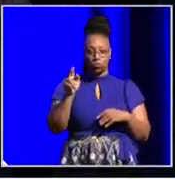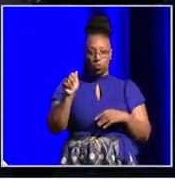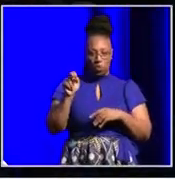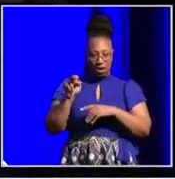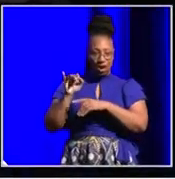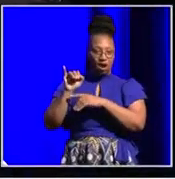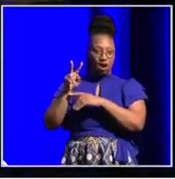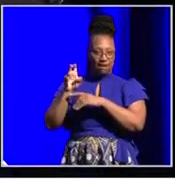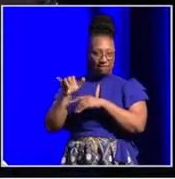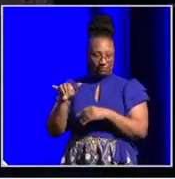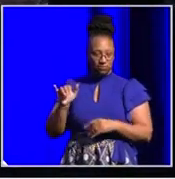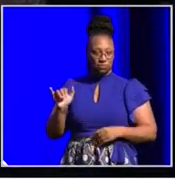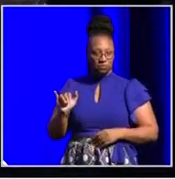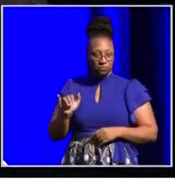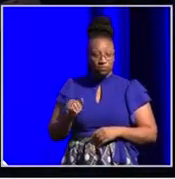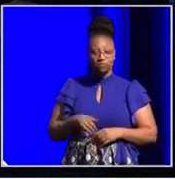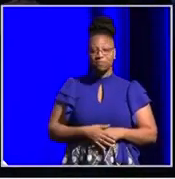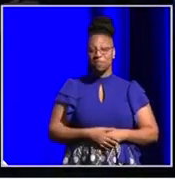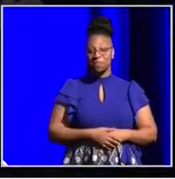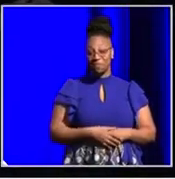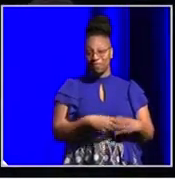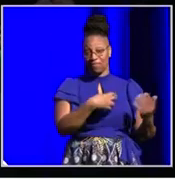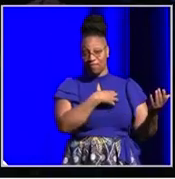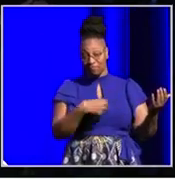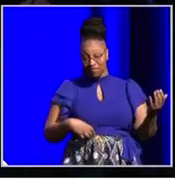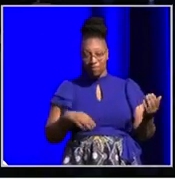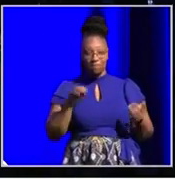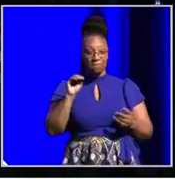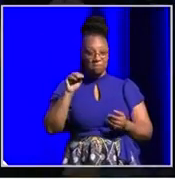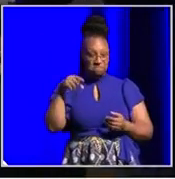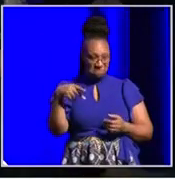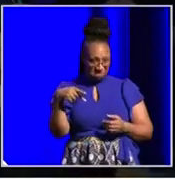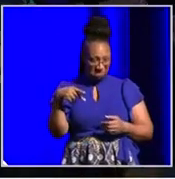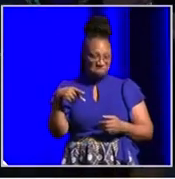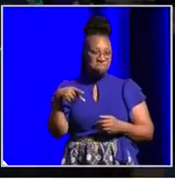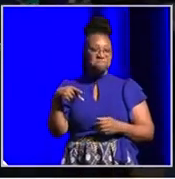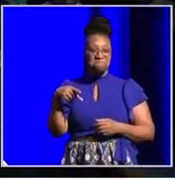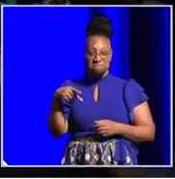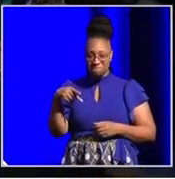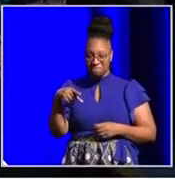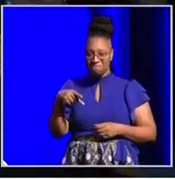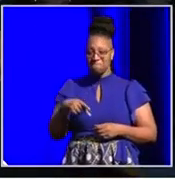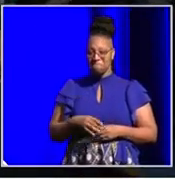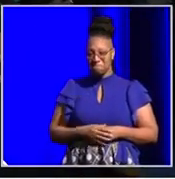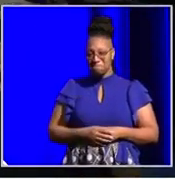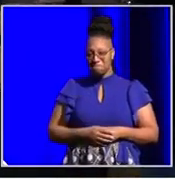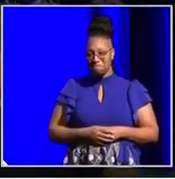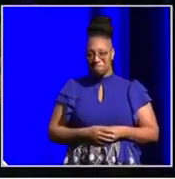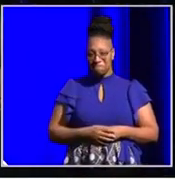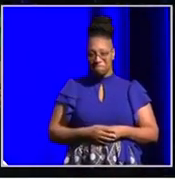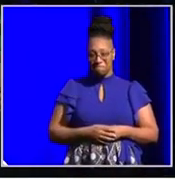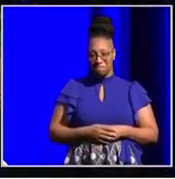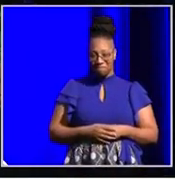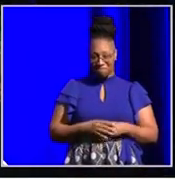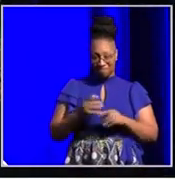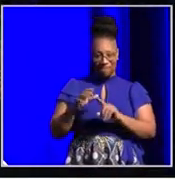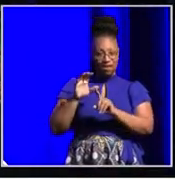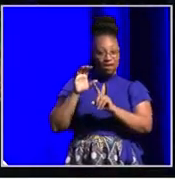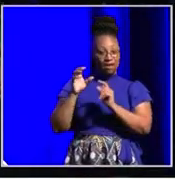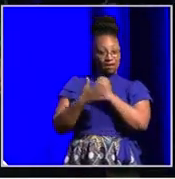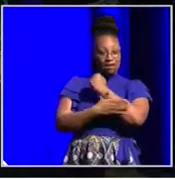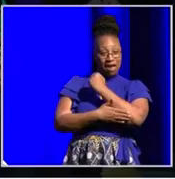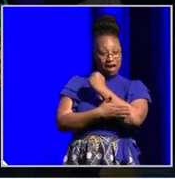Mayor of Tacoma Park, Talissa Searcy. Chairman of Loudoun County, Phyllis Randall. Supervisor of Prince William